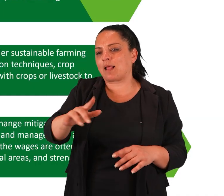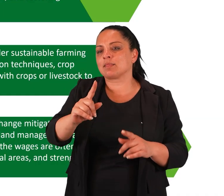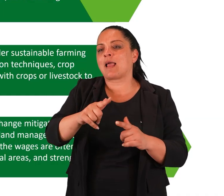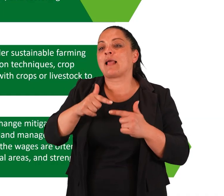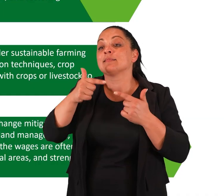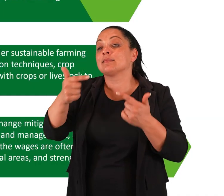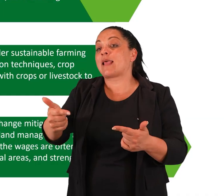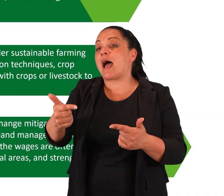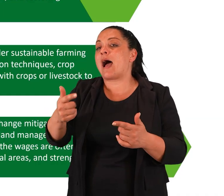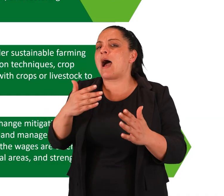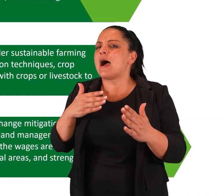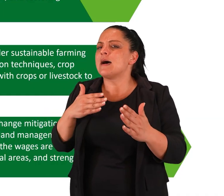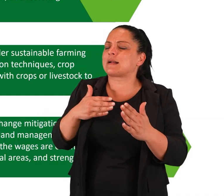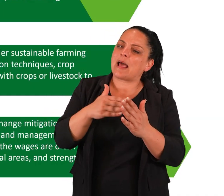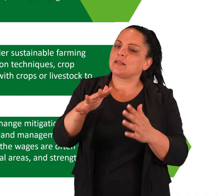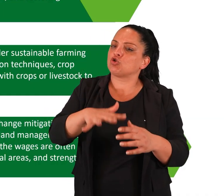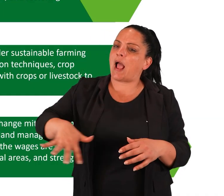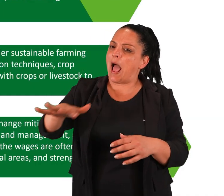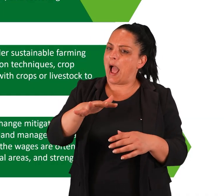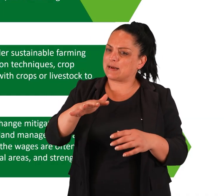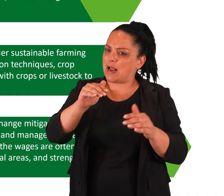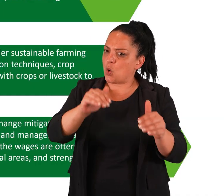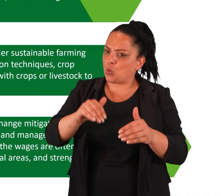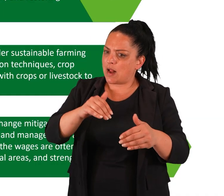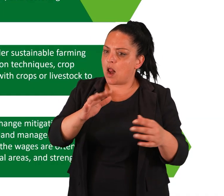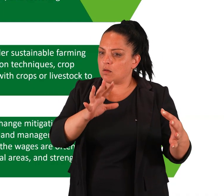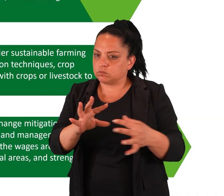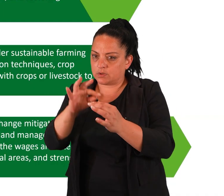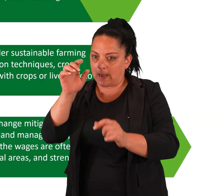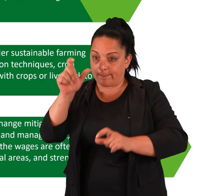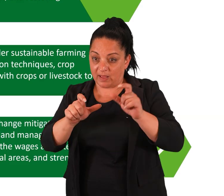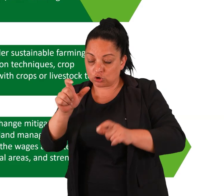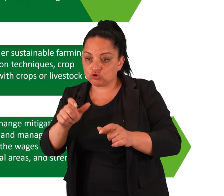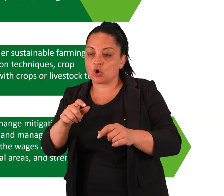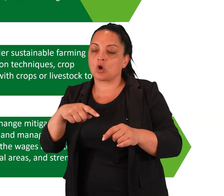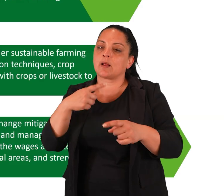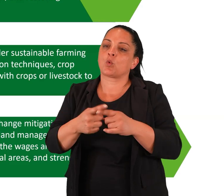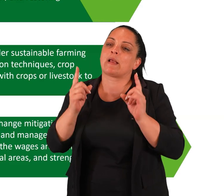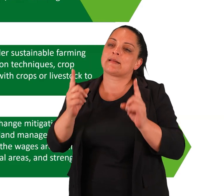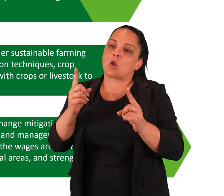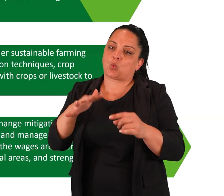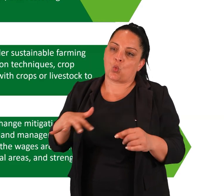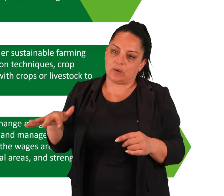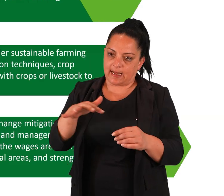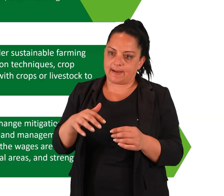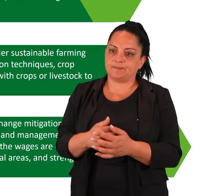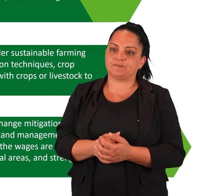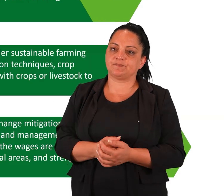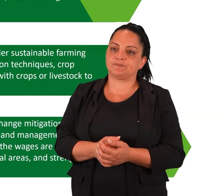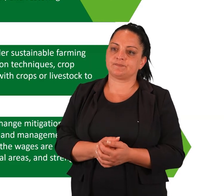areas, and strengthen the connection between people and natural ecosystems.